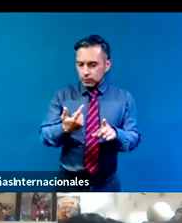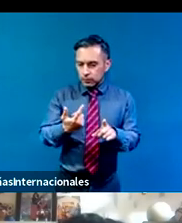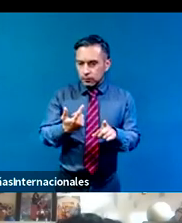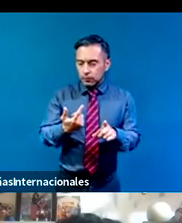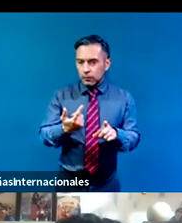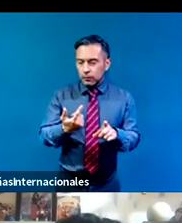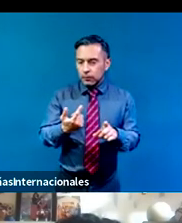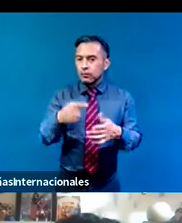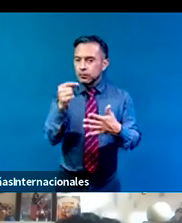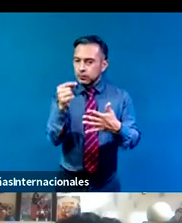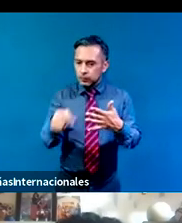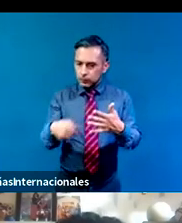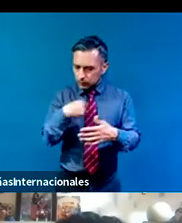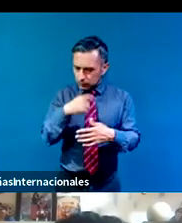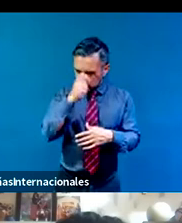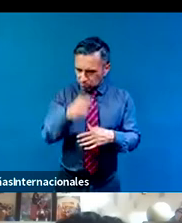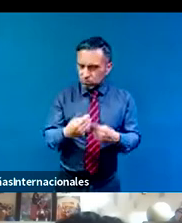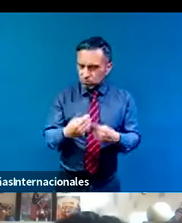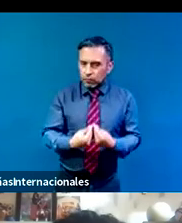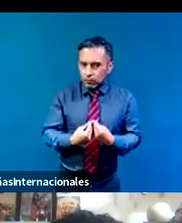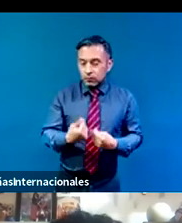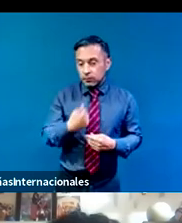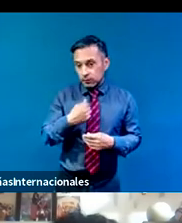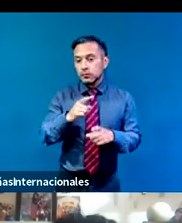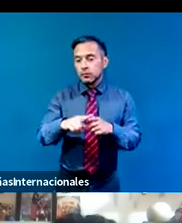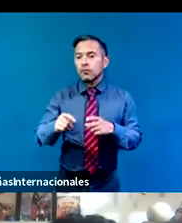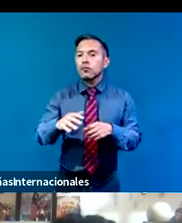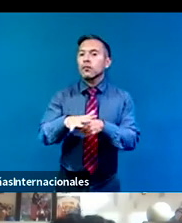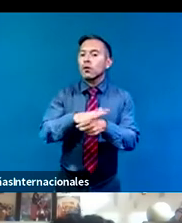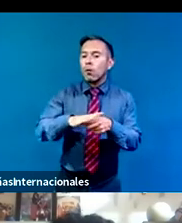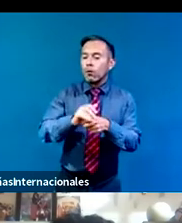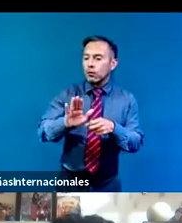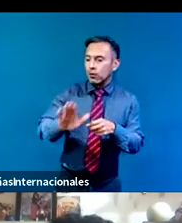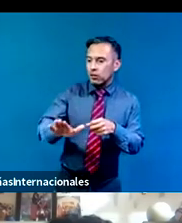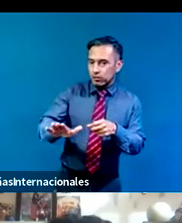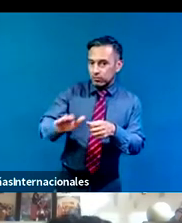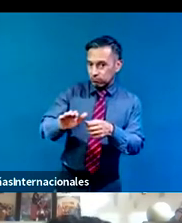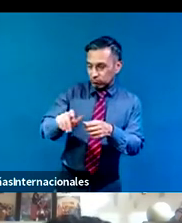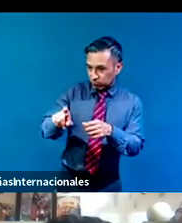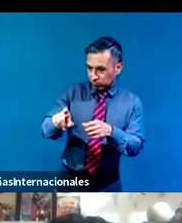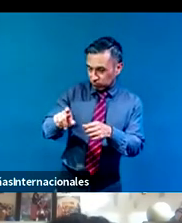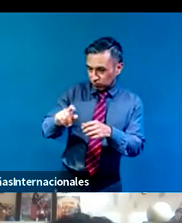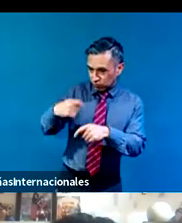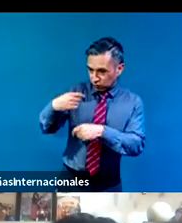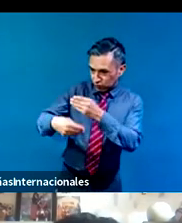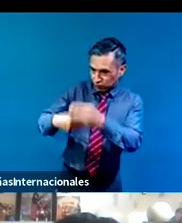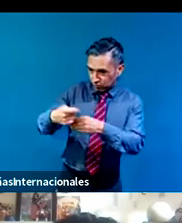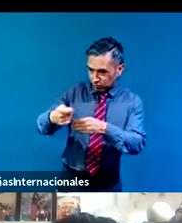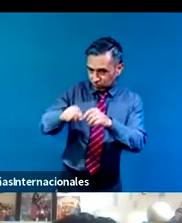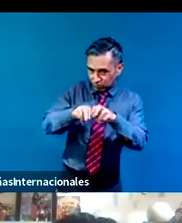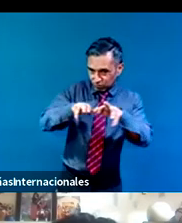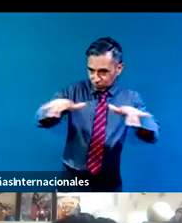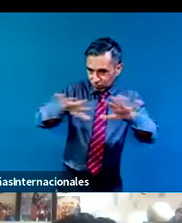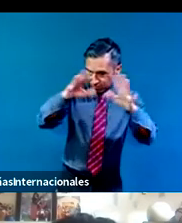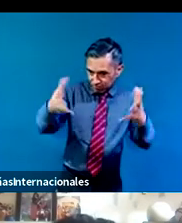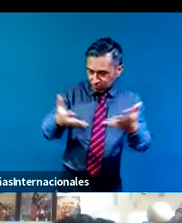local practices need to be scalable, precisely because the ambition to scale everything has led us to